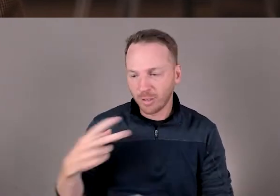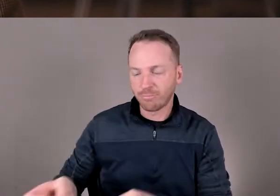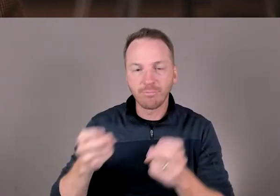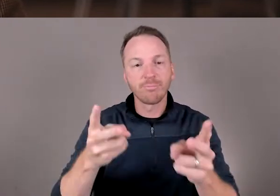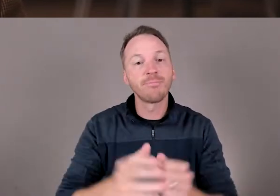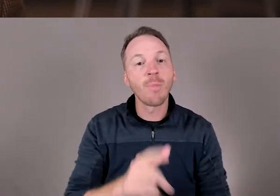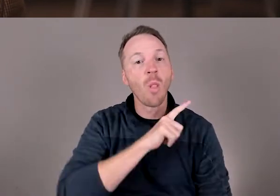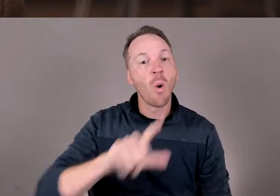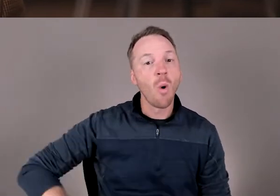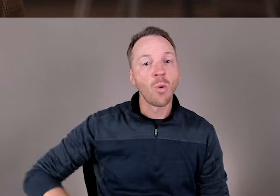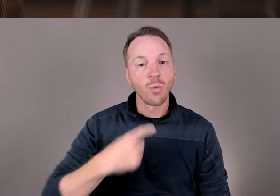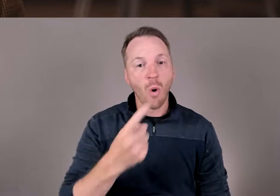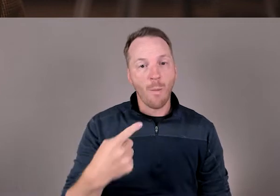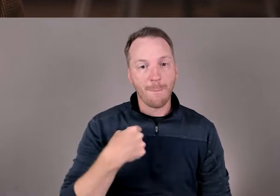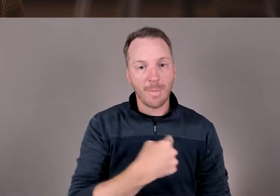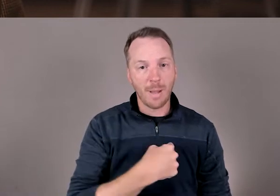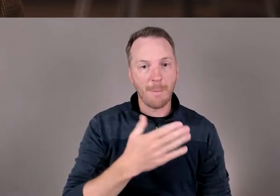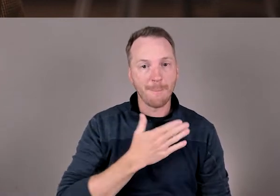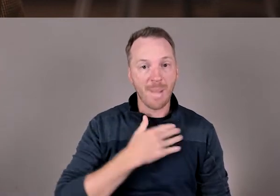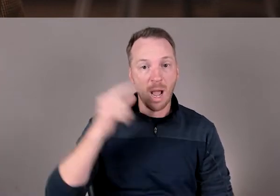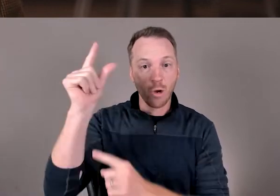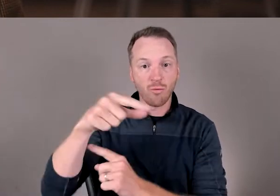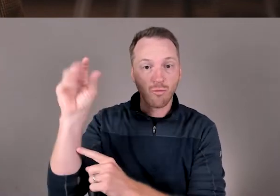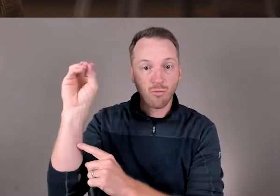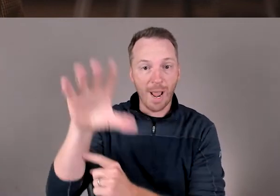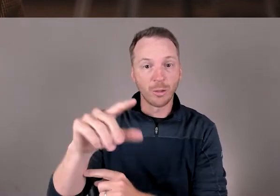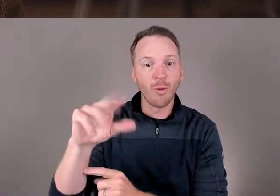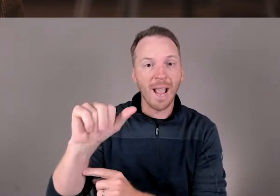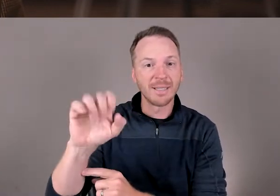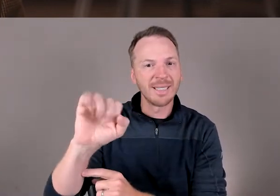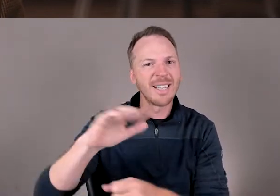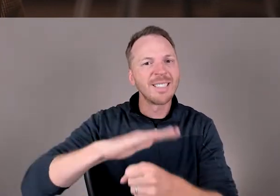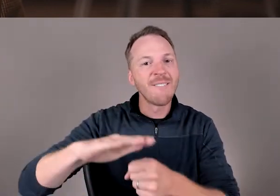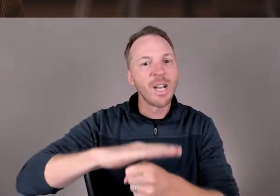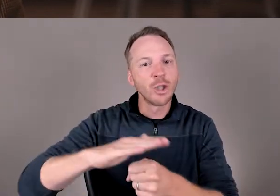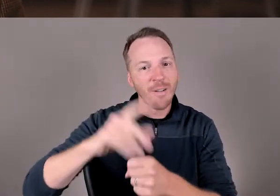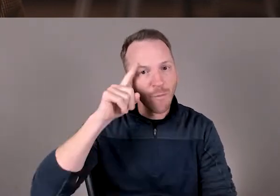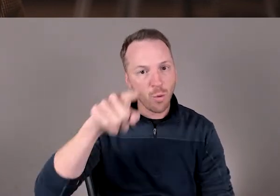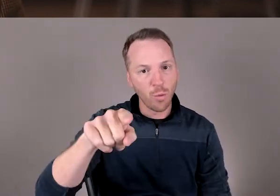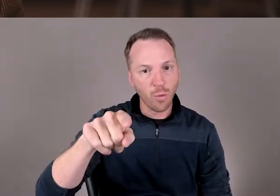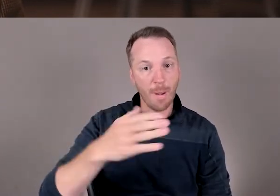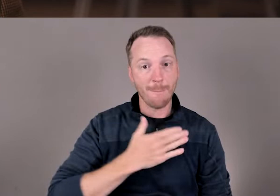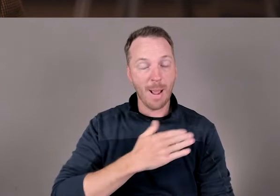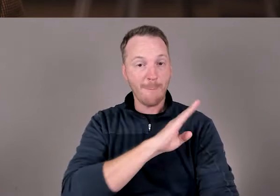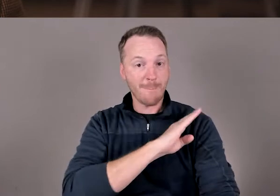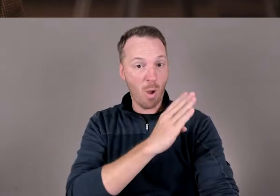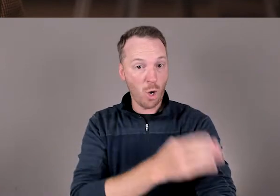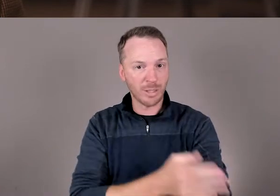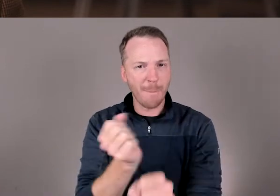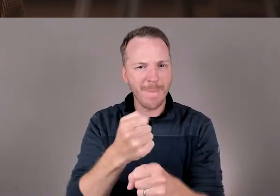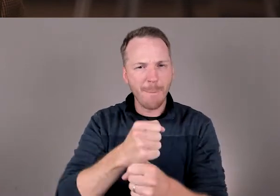But the Lord said to me, "My grace is sufficient for you, for my power is made perfect in weakness.